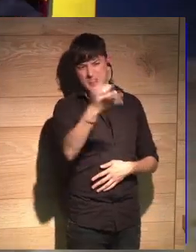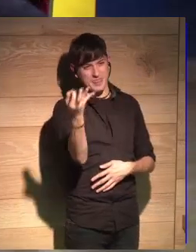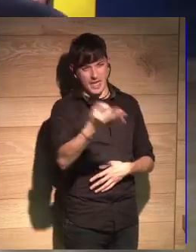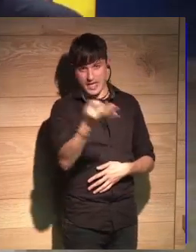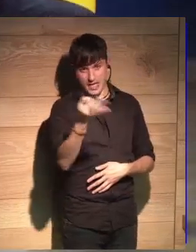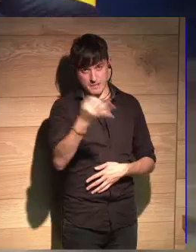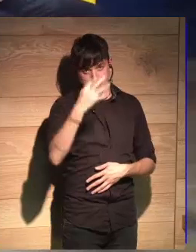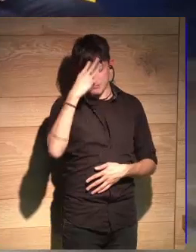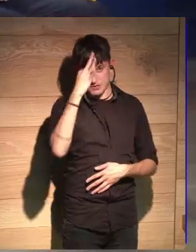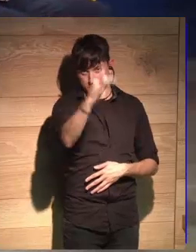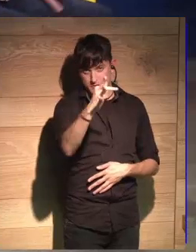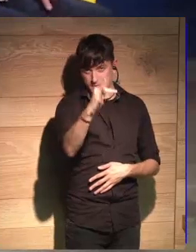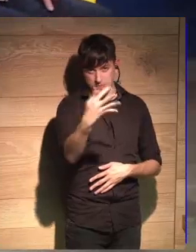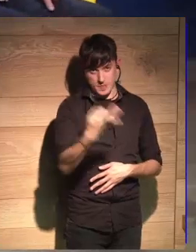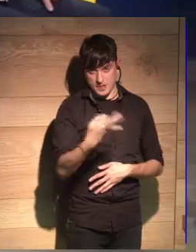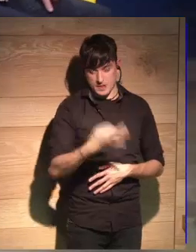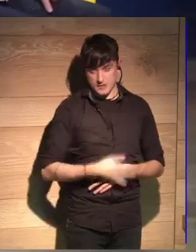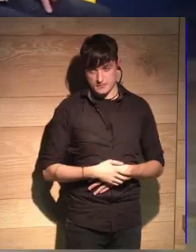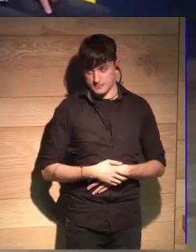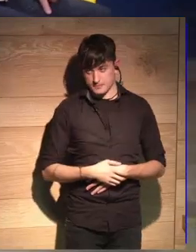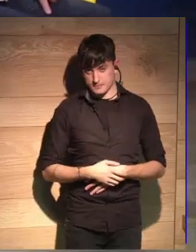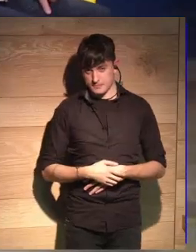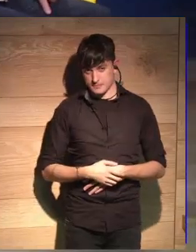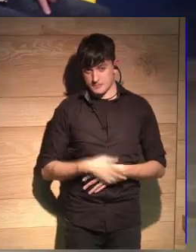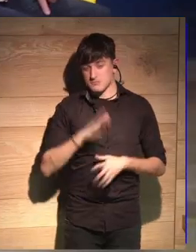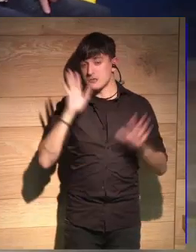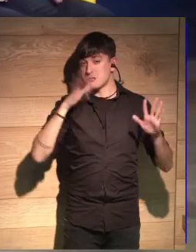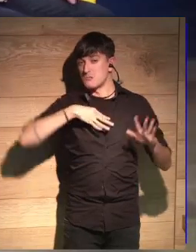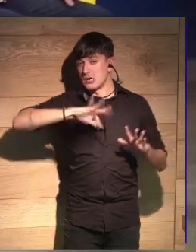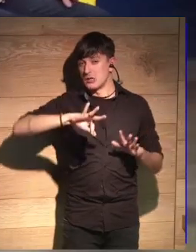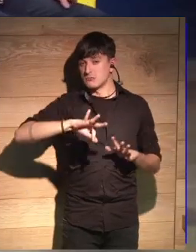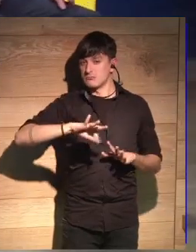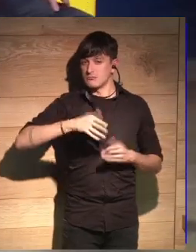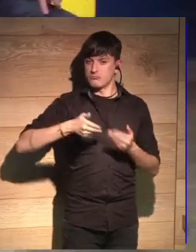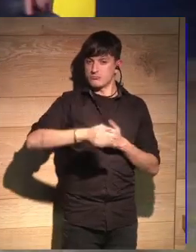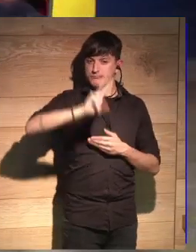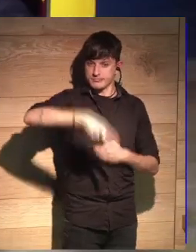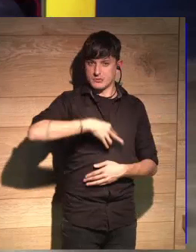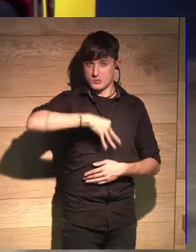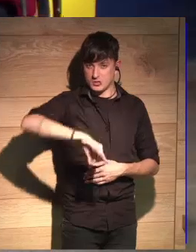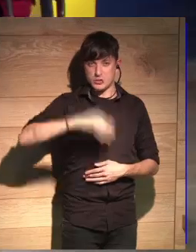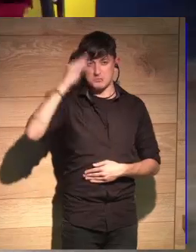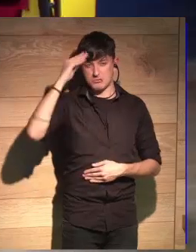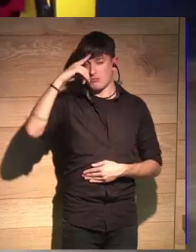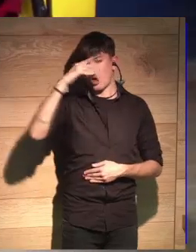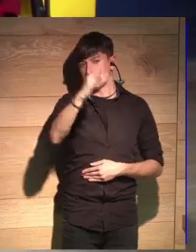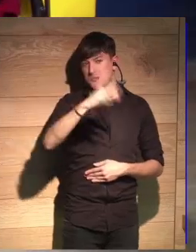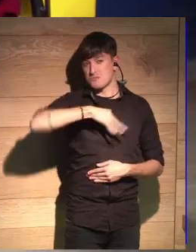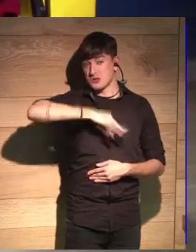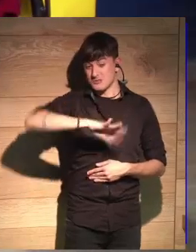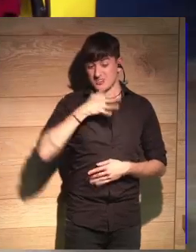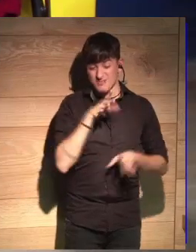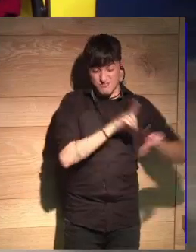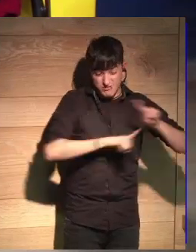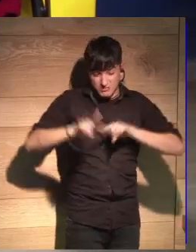be. We must be optimistic, but we can be optimistic. We can be optimistic because the problems facing the